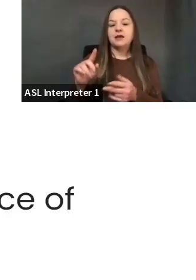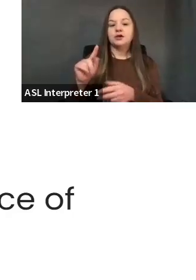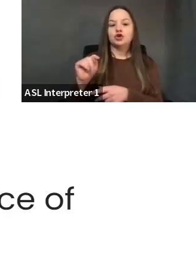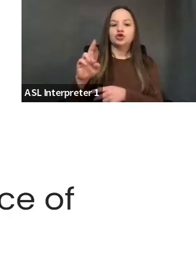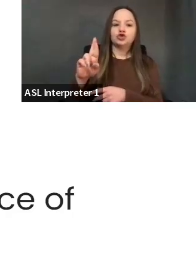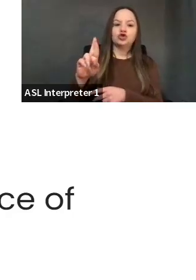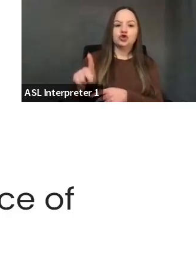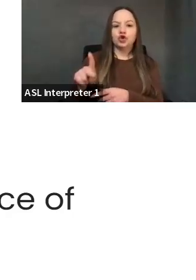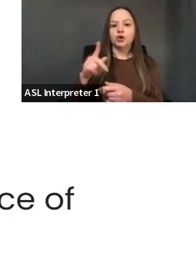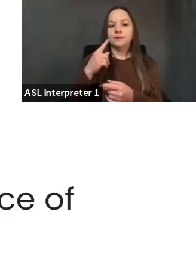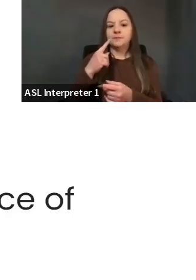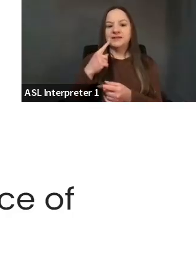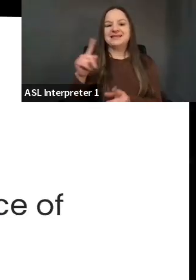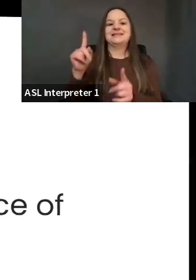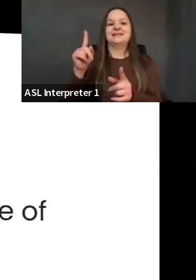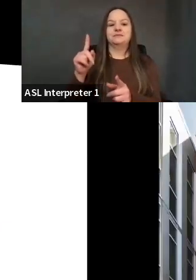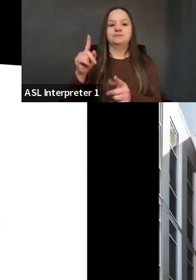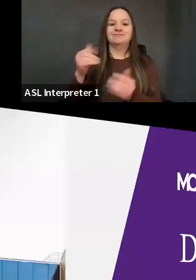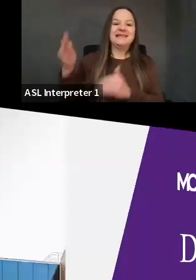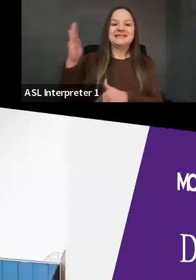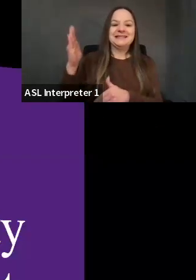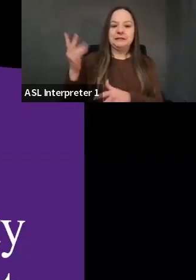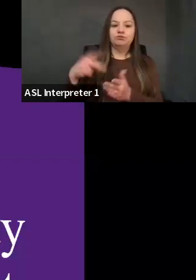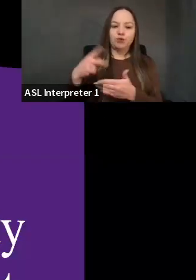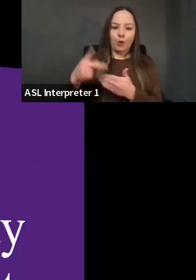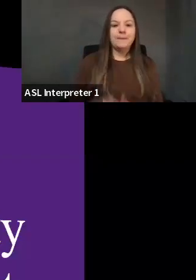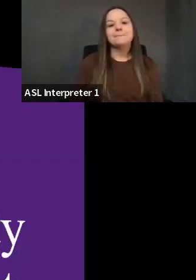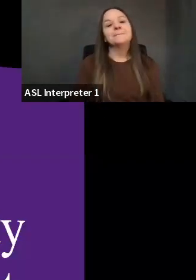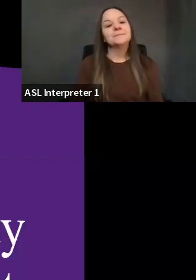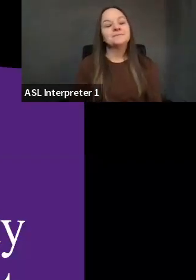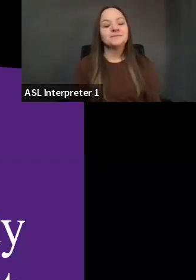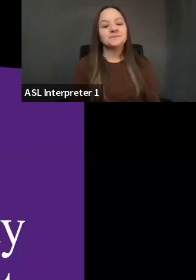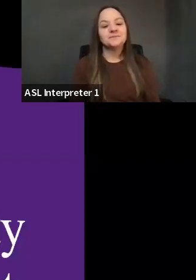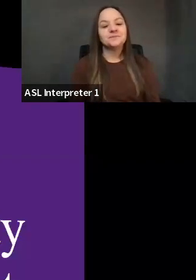All right, so let's get started.